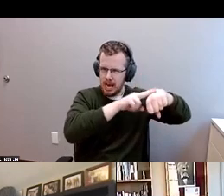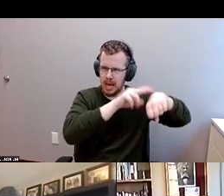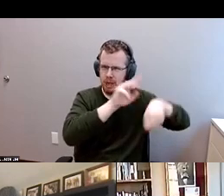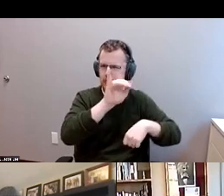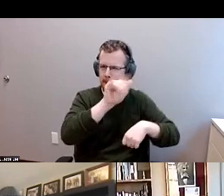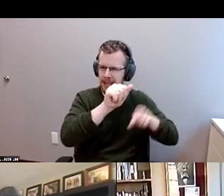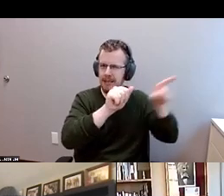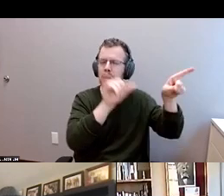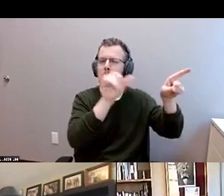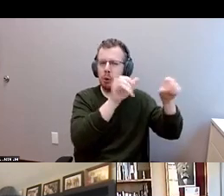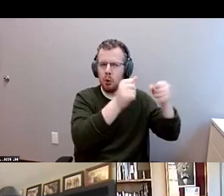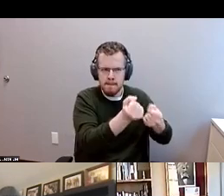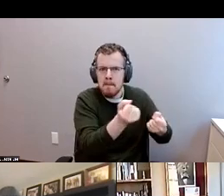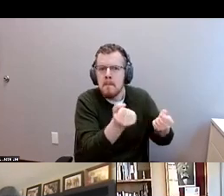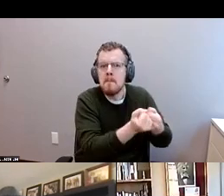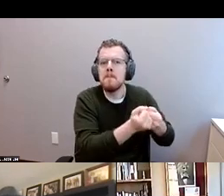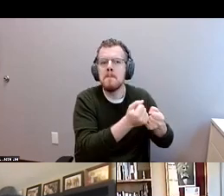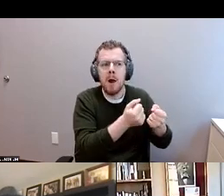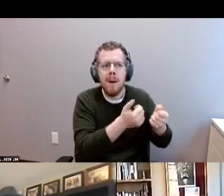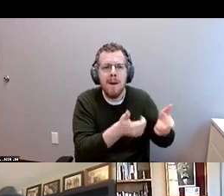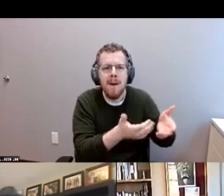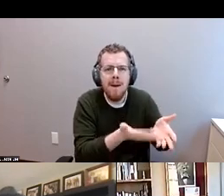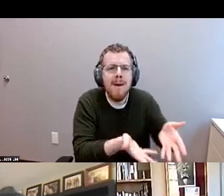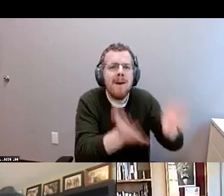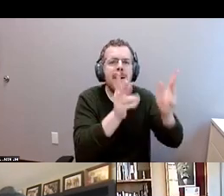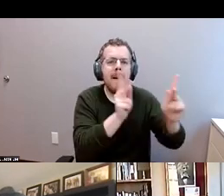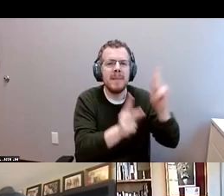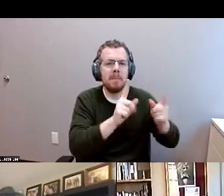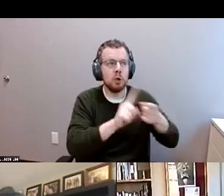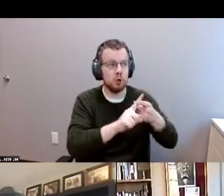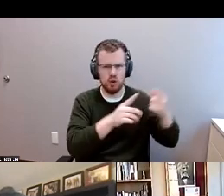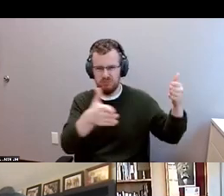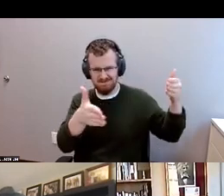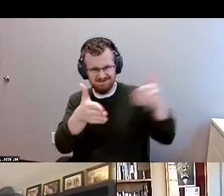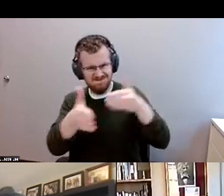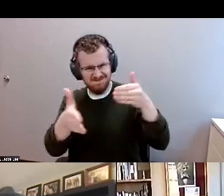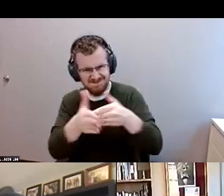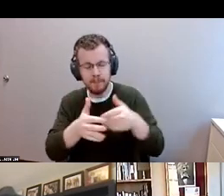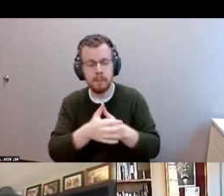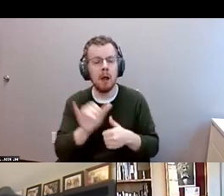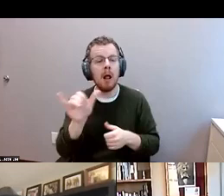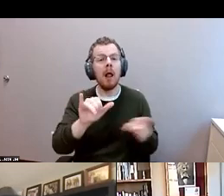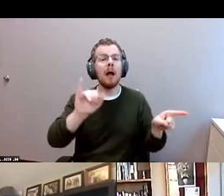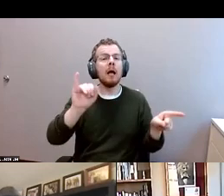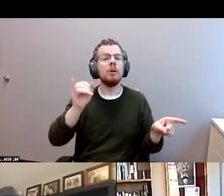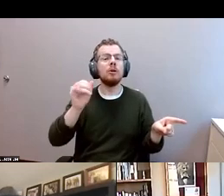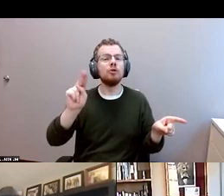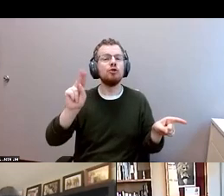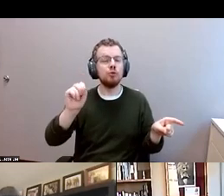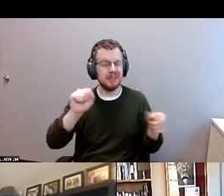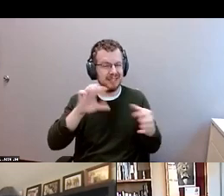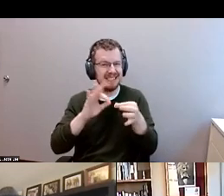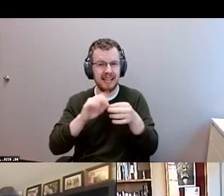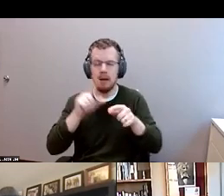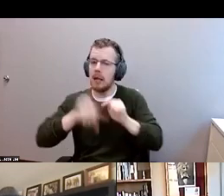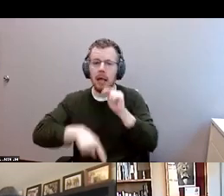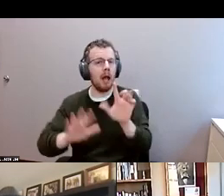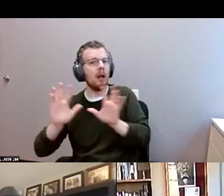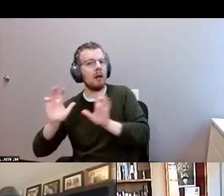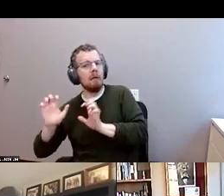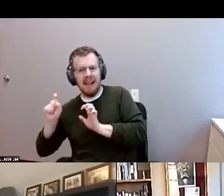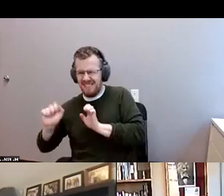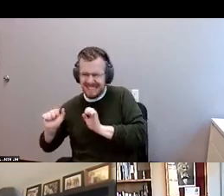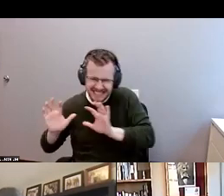and enabling people to oppose this work. And so, as Junia said, we have to go on offense. We have to be willing to